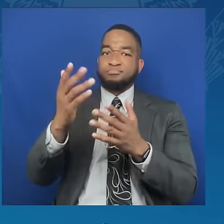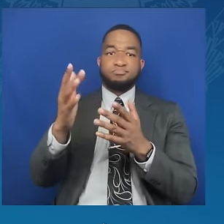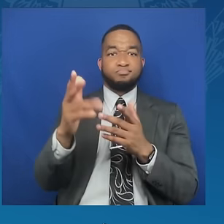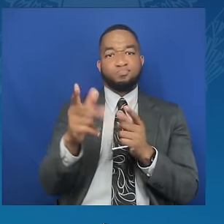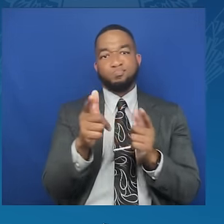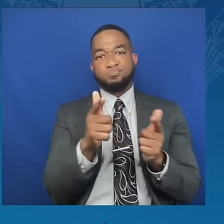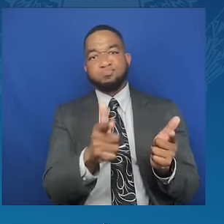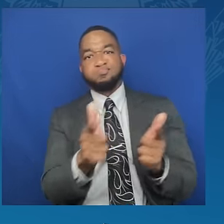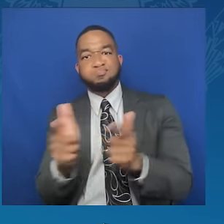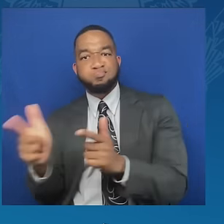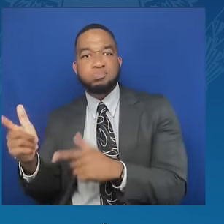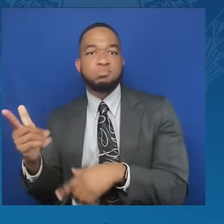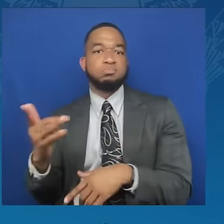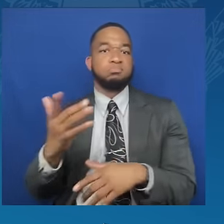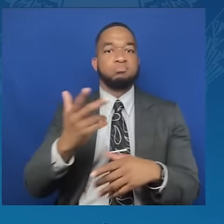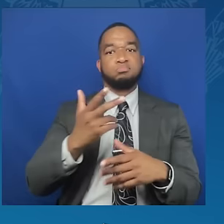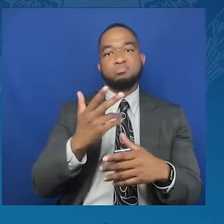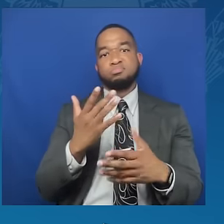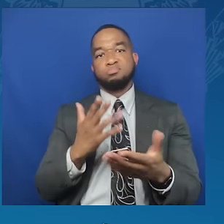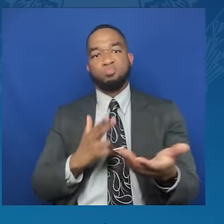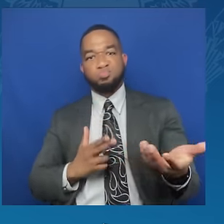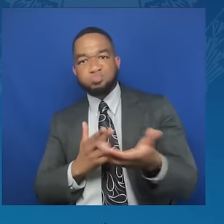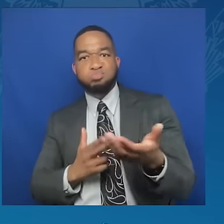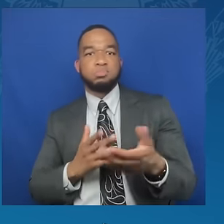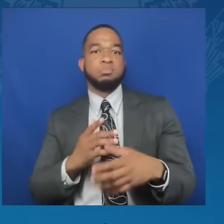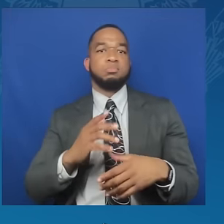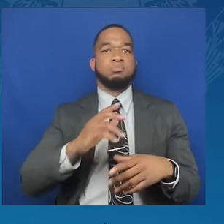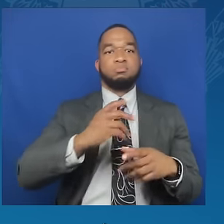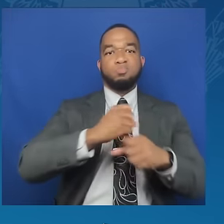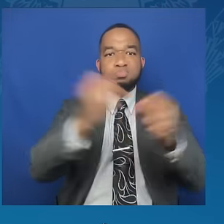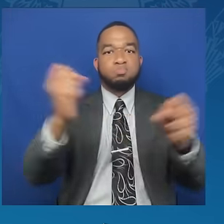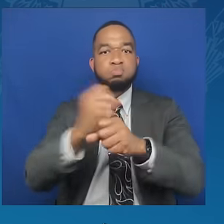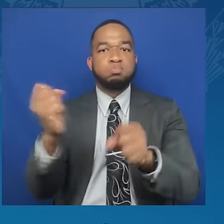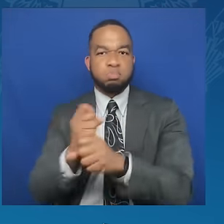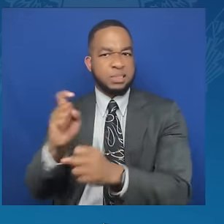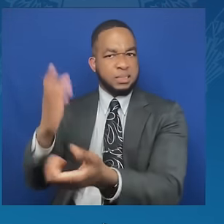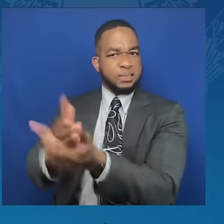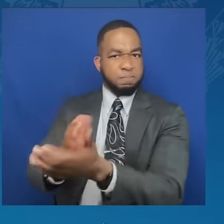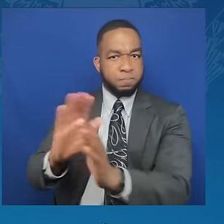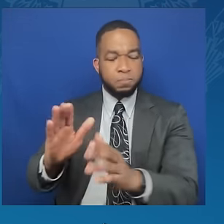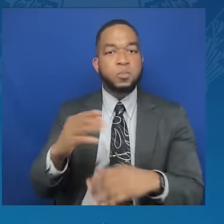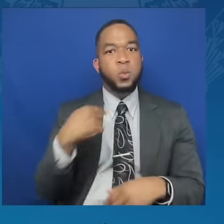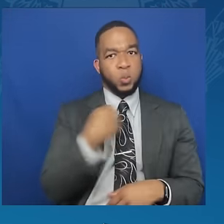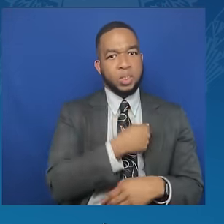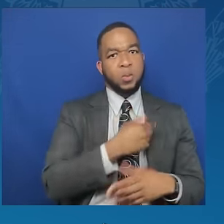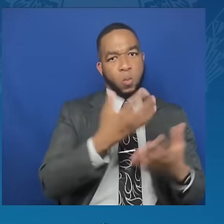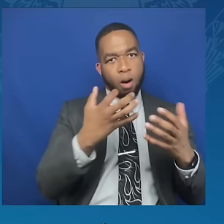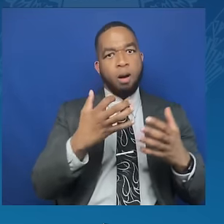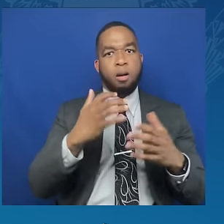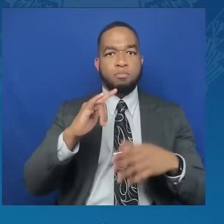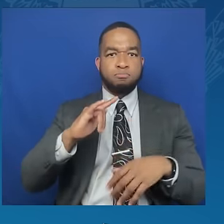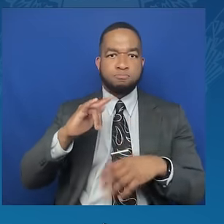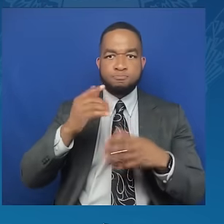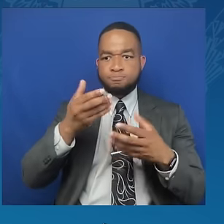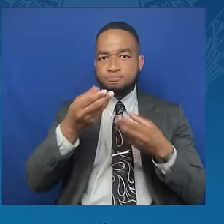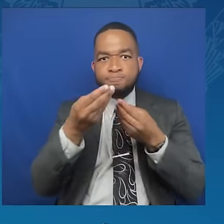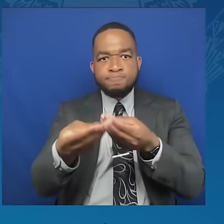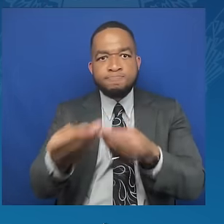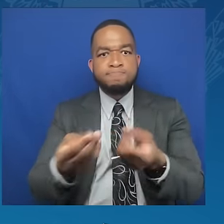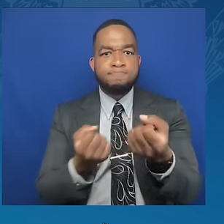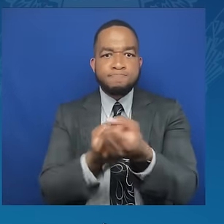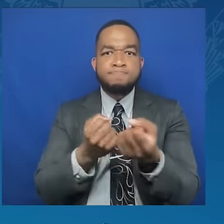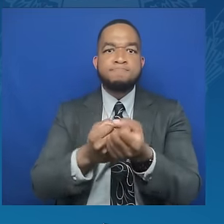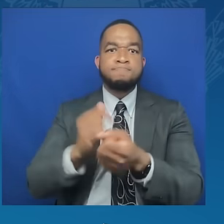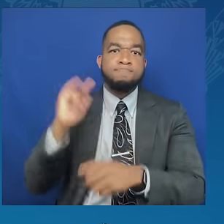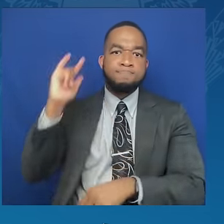us to build something more enduring, to ensure Israel is secure, and to respect the